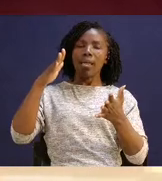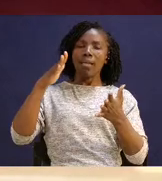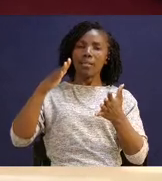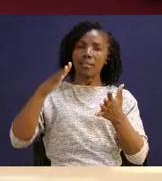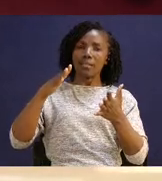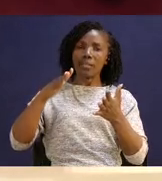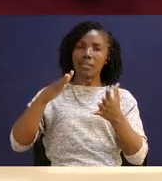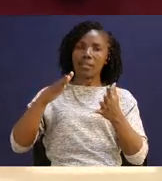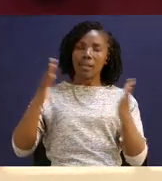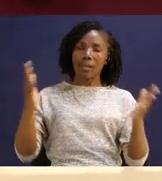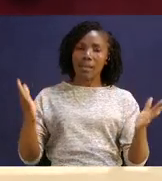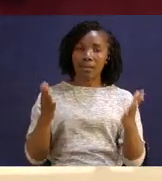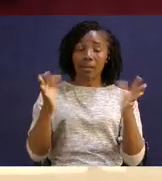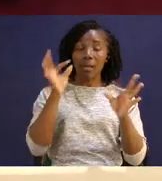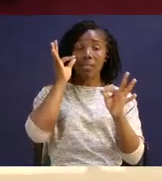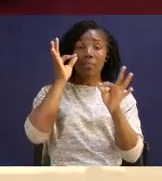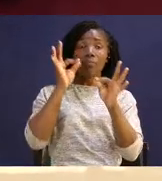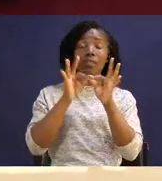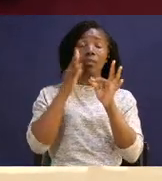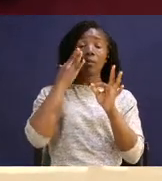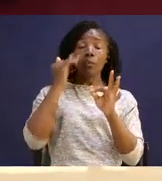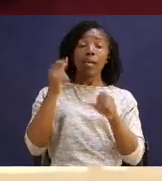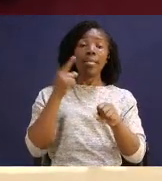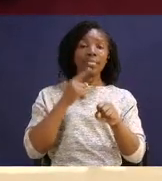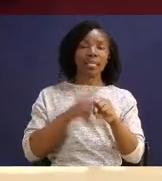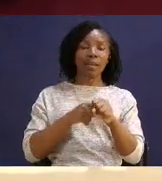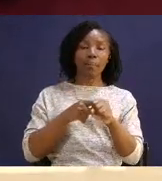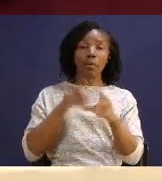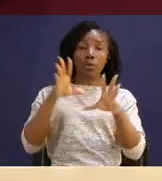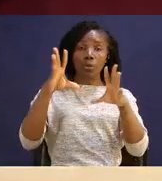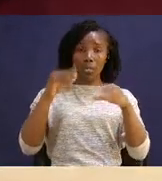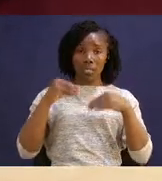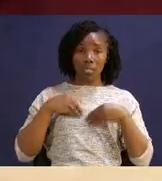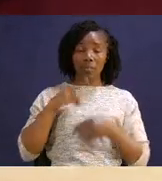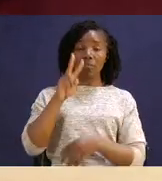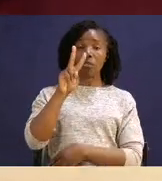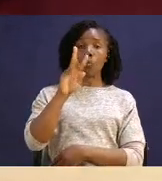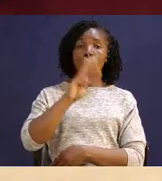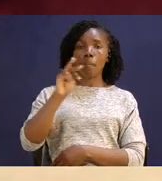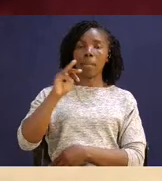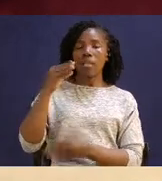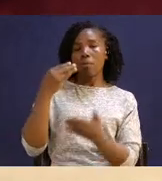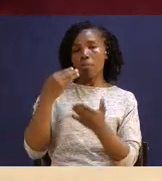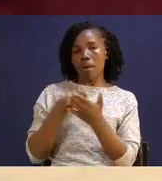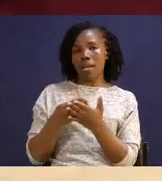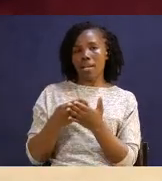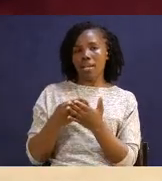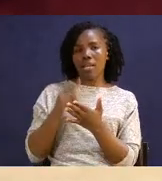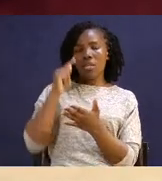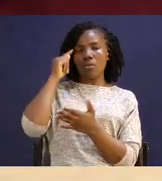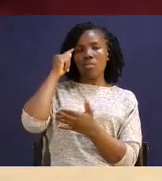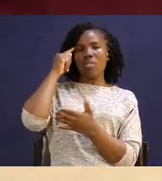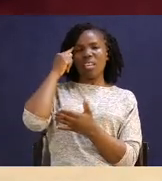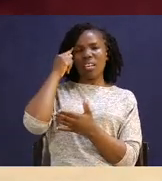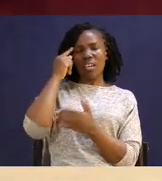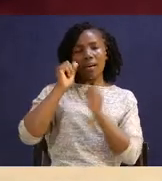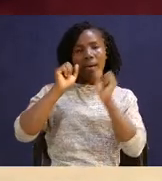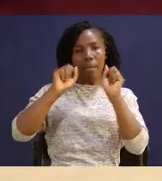because when the 2 million hits you, you won't receive it with a 500 shilling capacity.